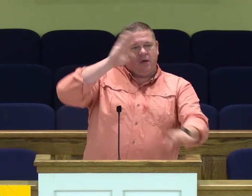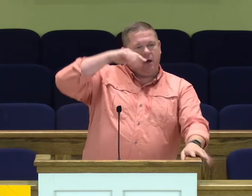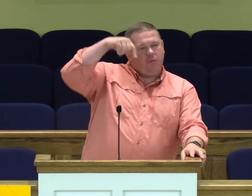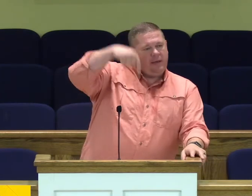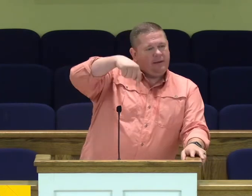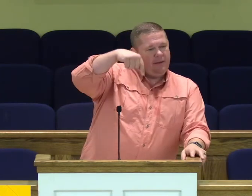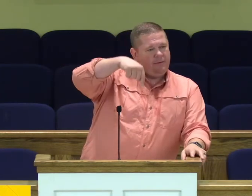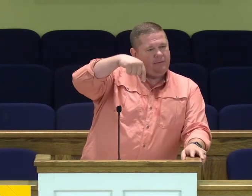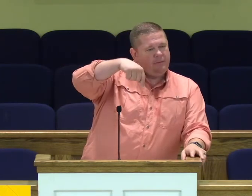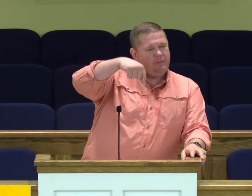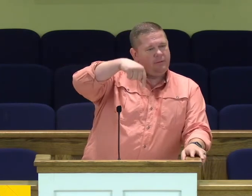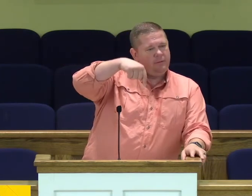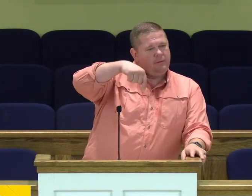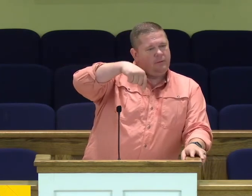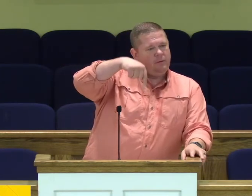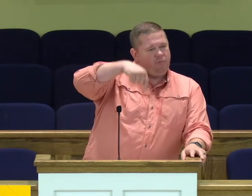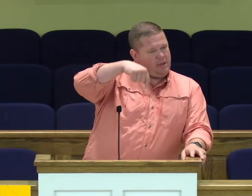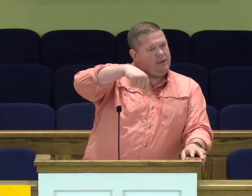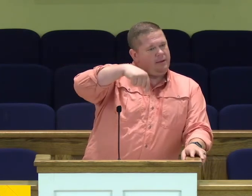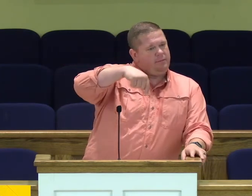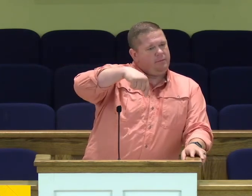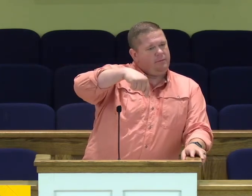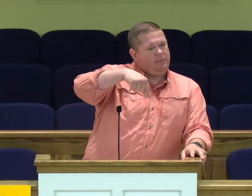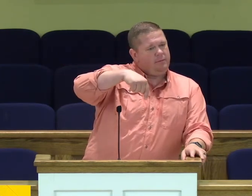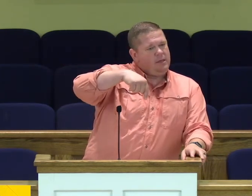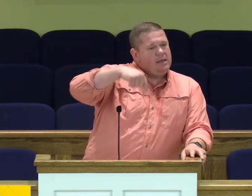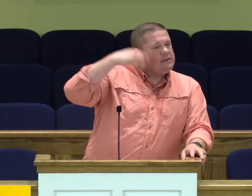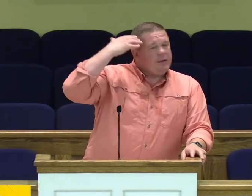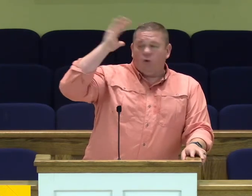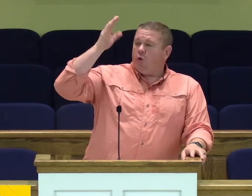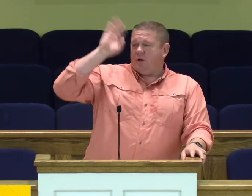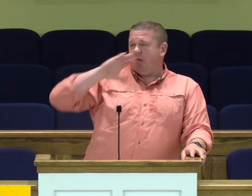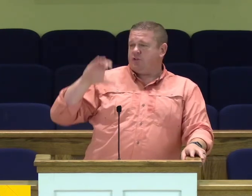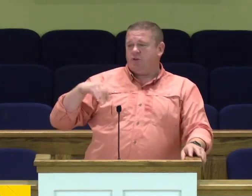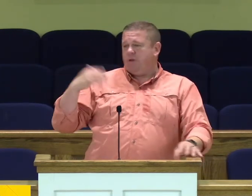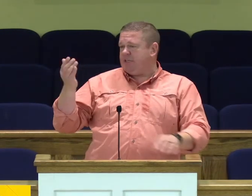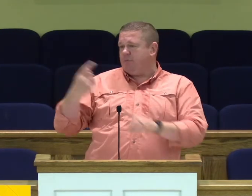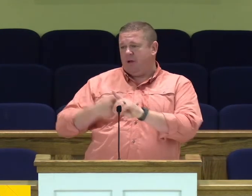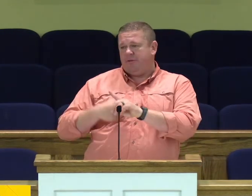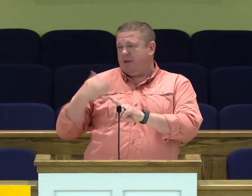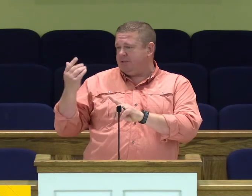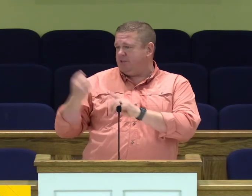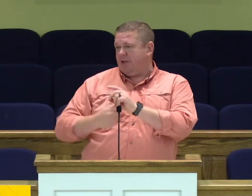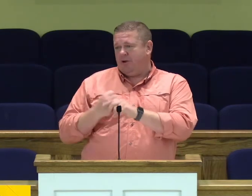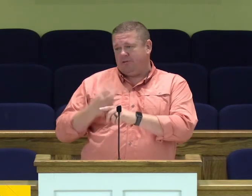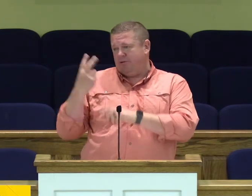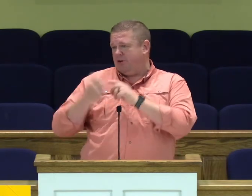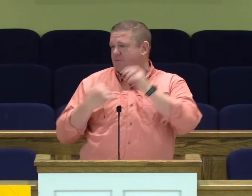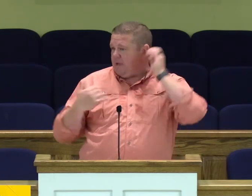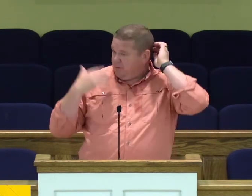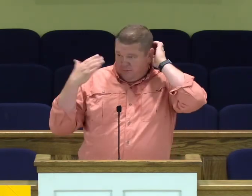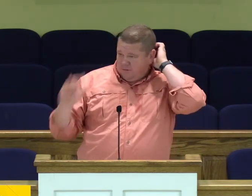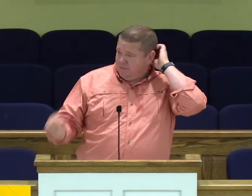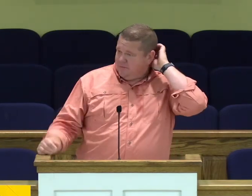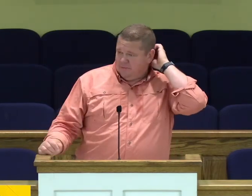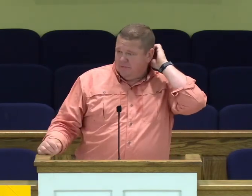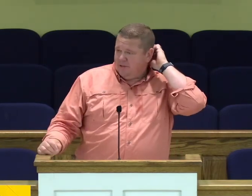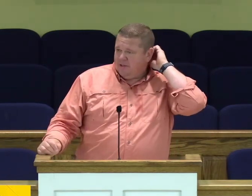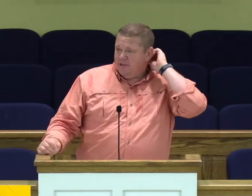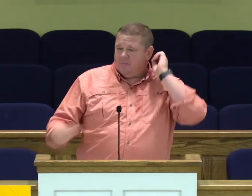praise God right now. Right now. I don't know what God's going to do next month or next year or 2 years from now. I don't